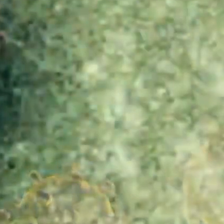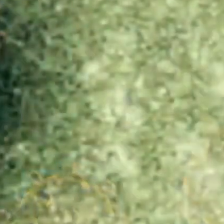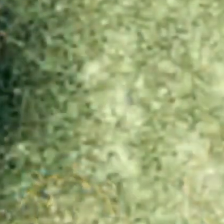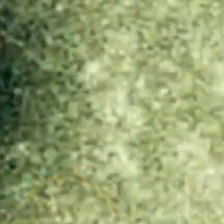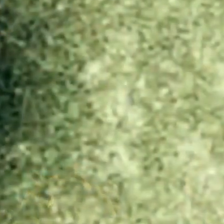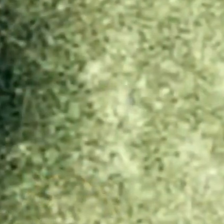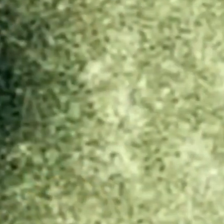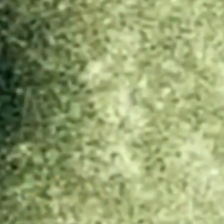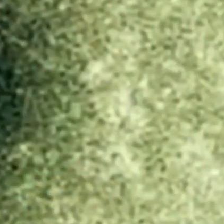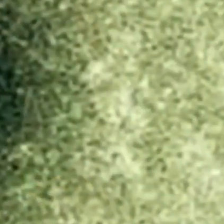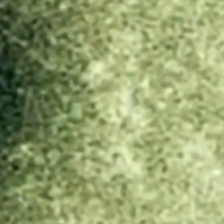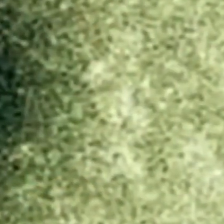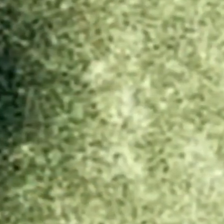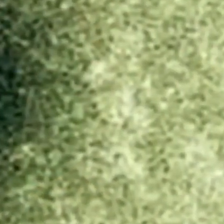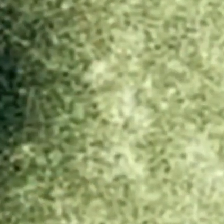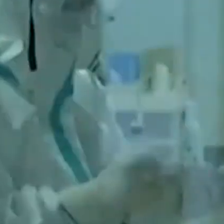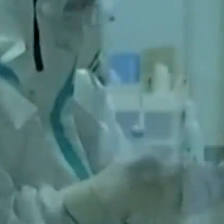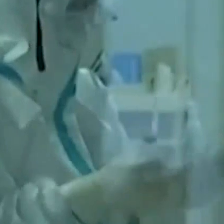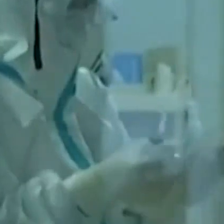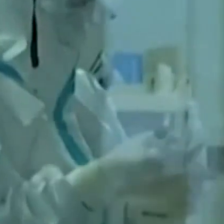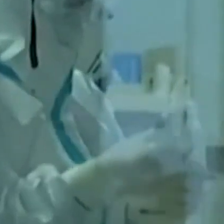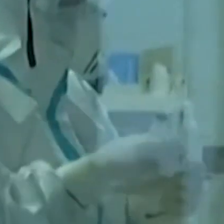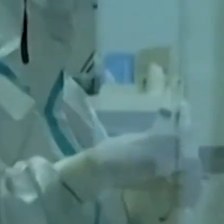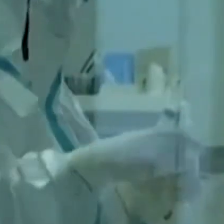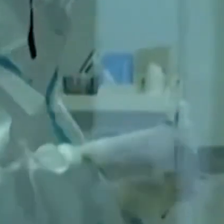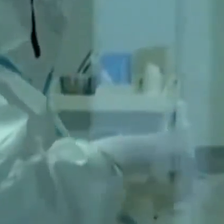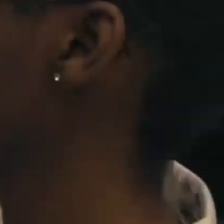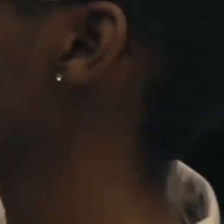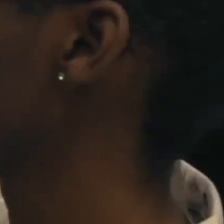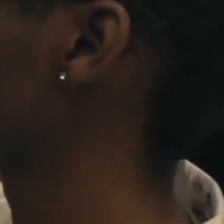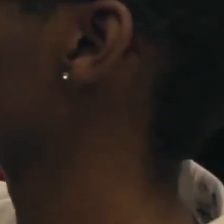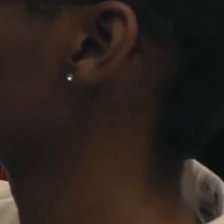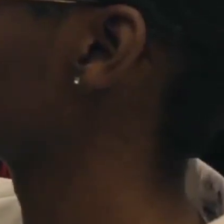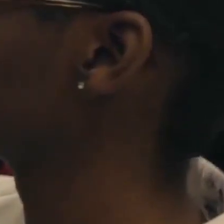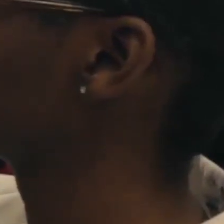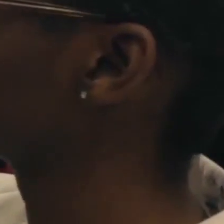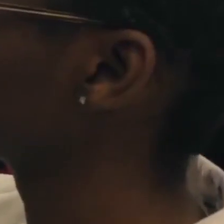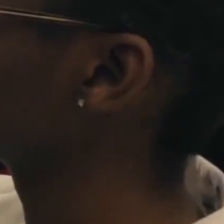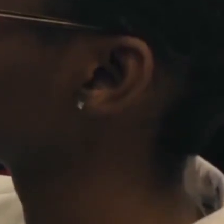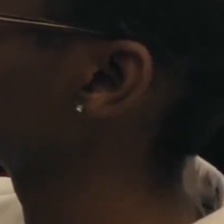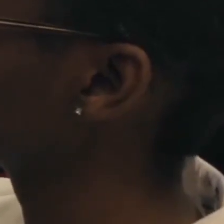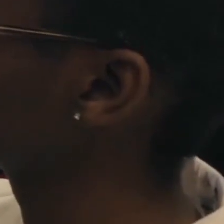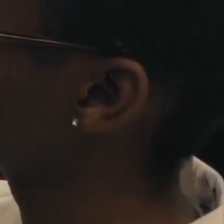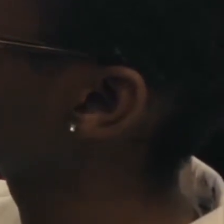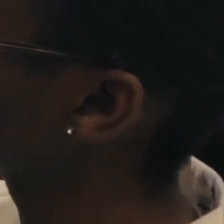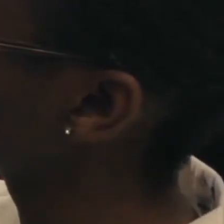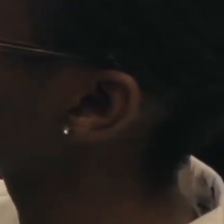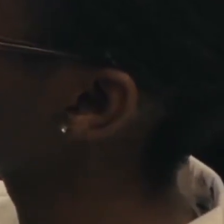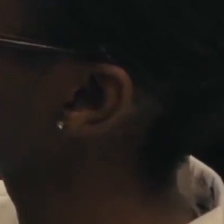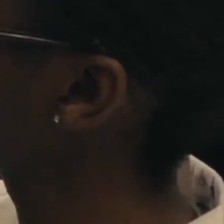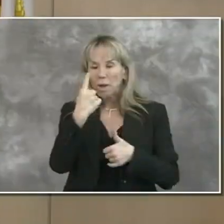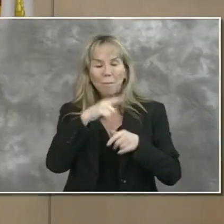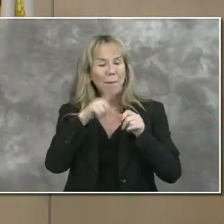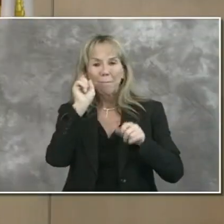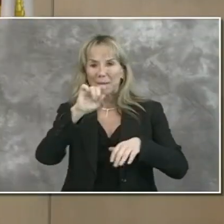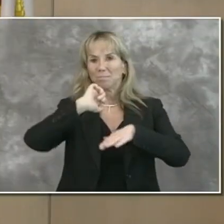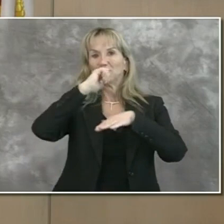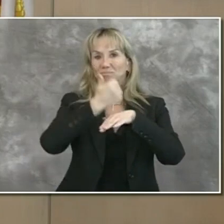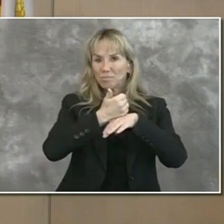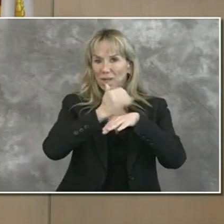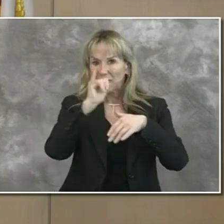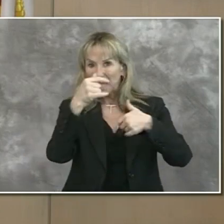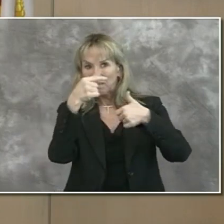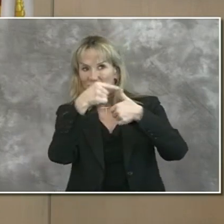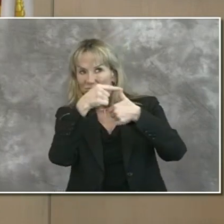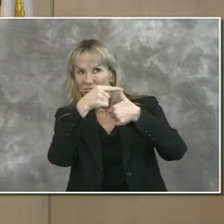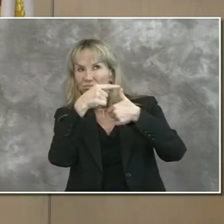symptoms and decreased cases, plus certain requirements for hospitals and testing capacity. Criteria must be in place first, and if that criteria